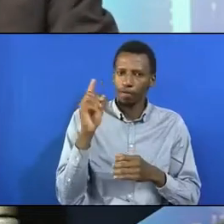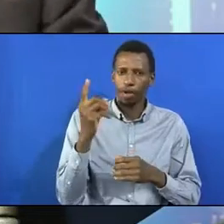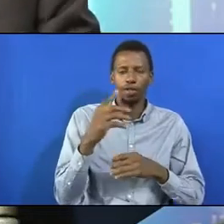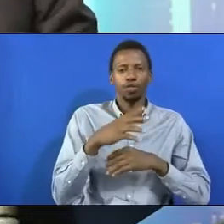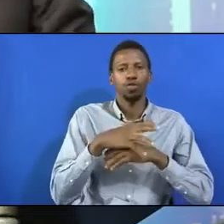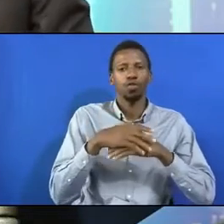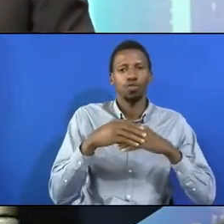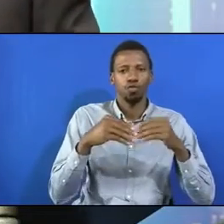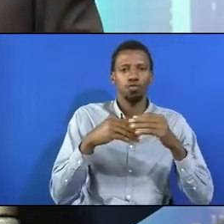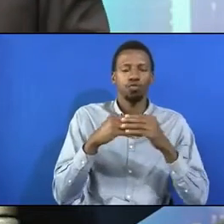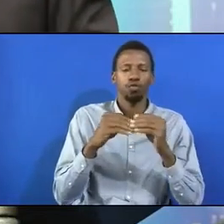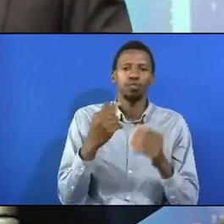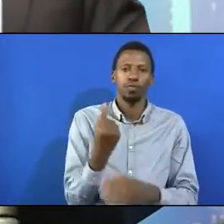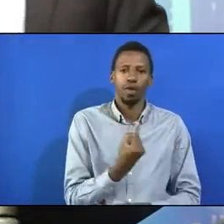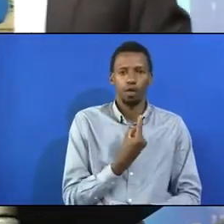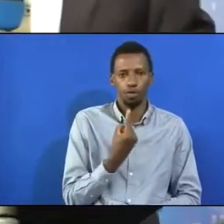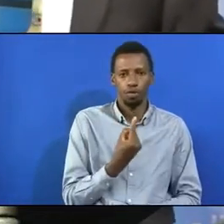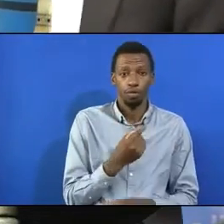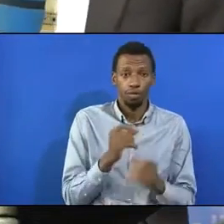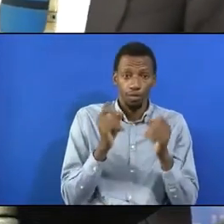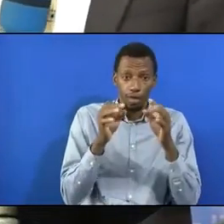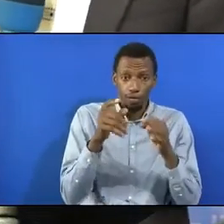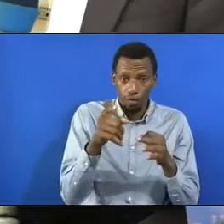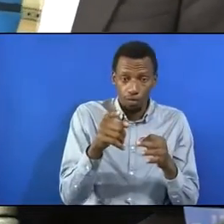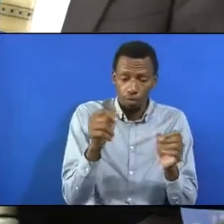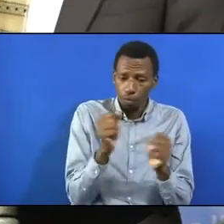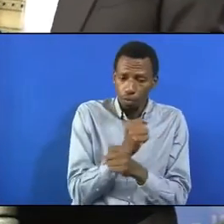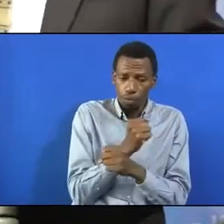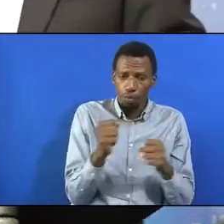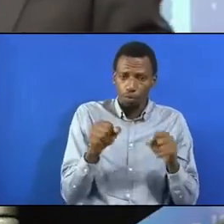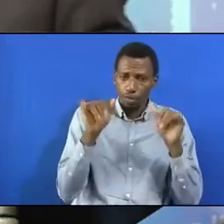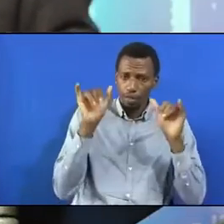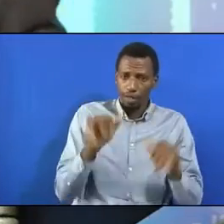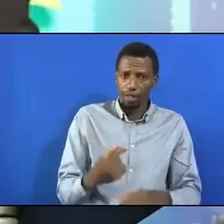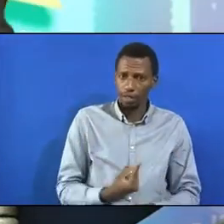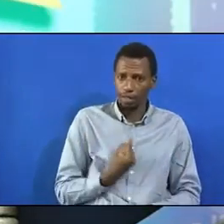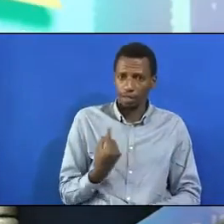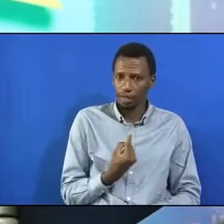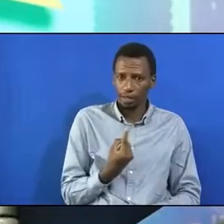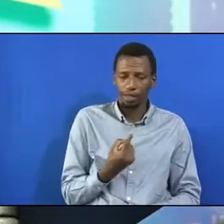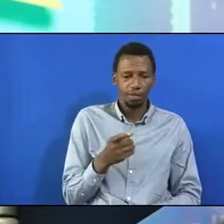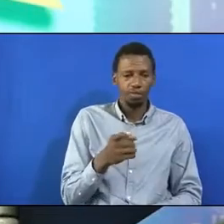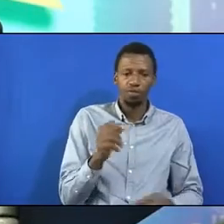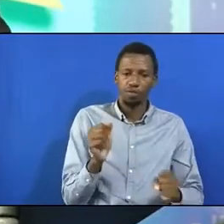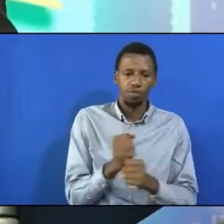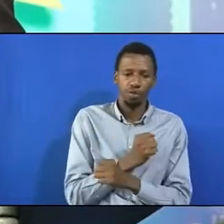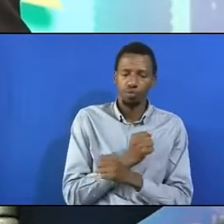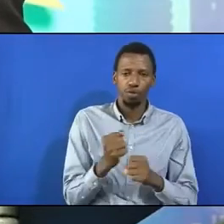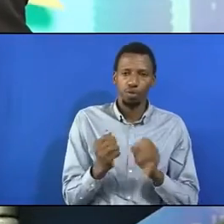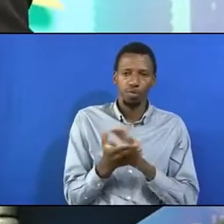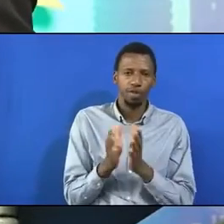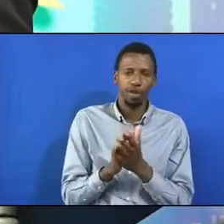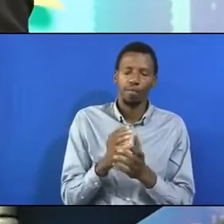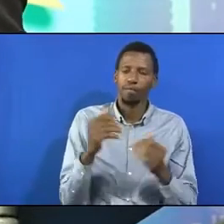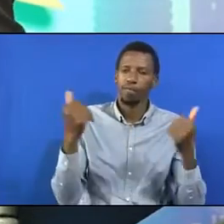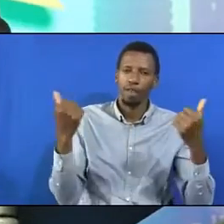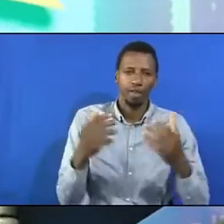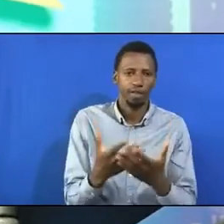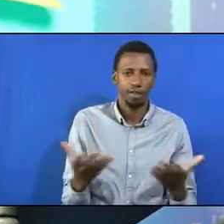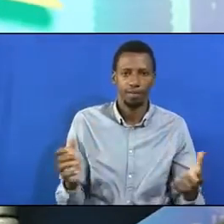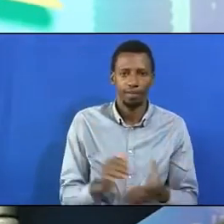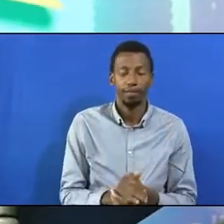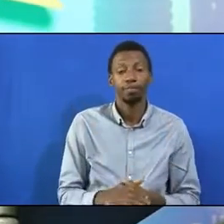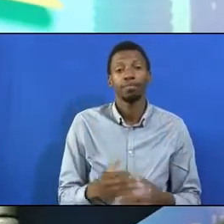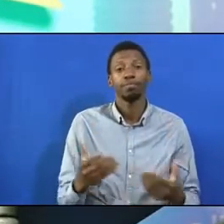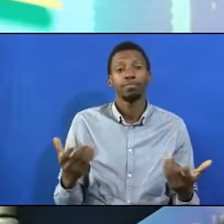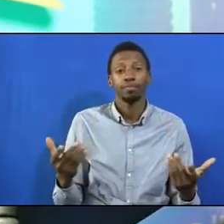a single person. If you can't be single, if you can't be single. And so, brothers